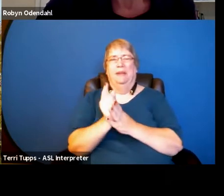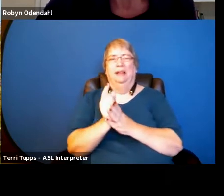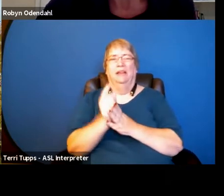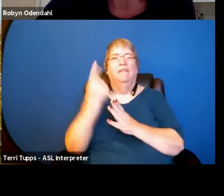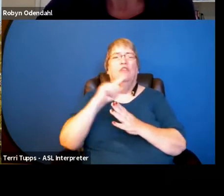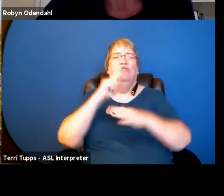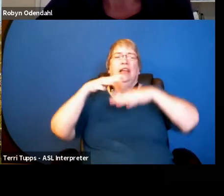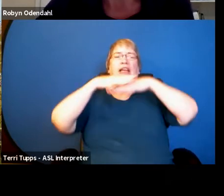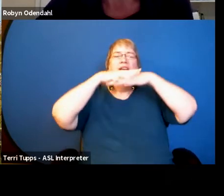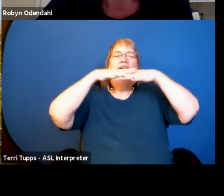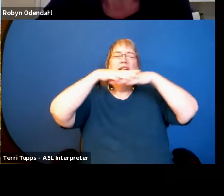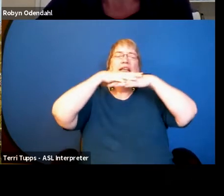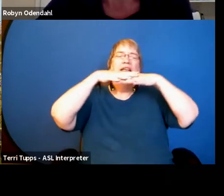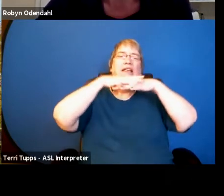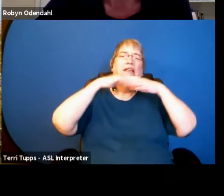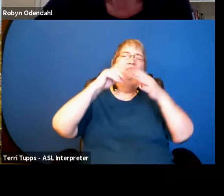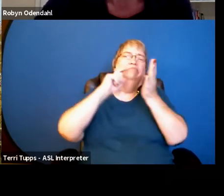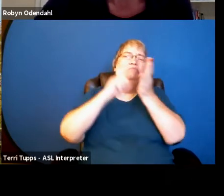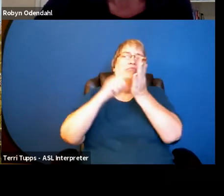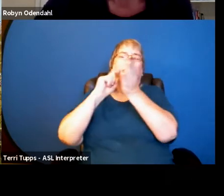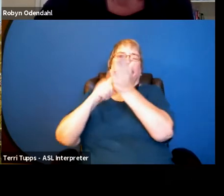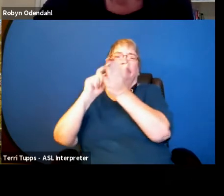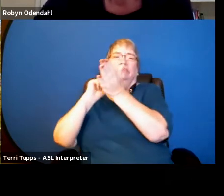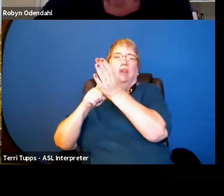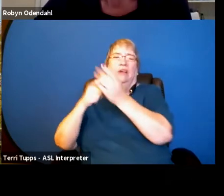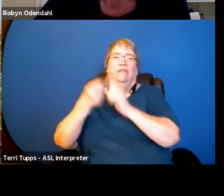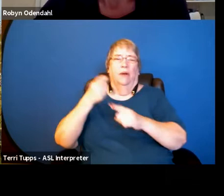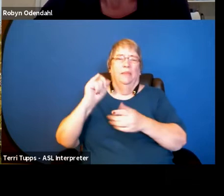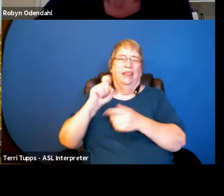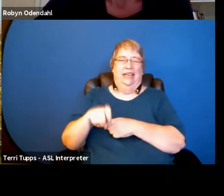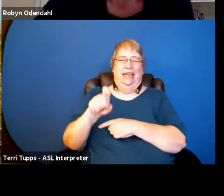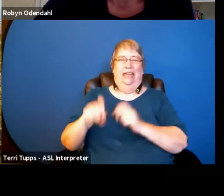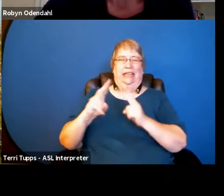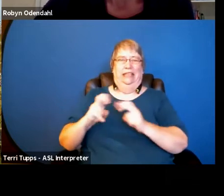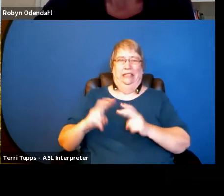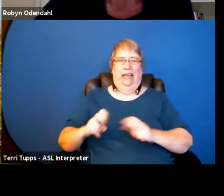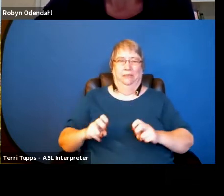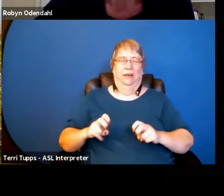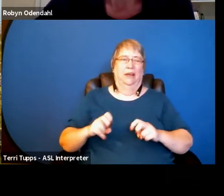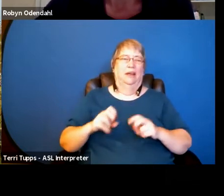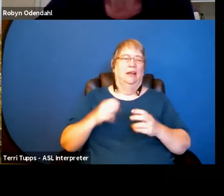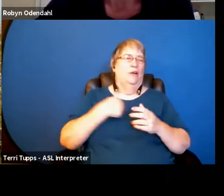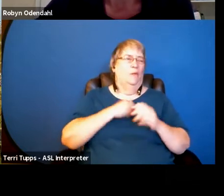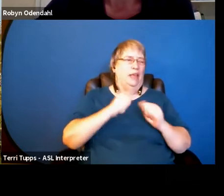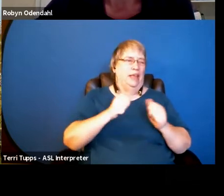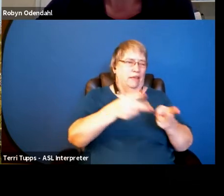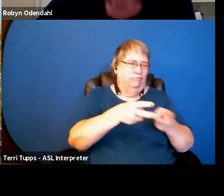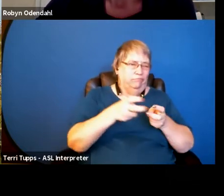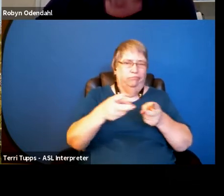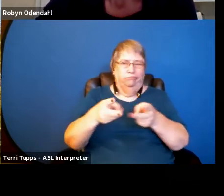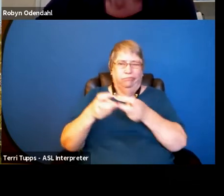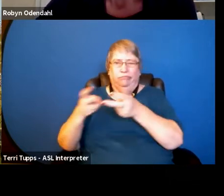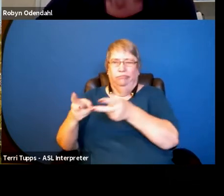glimpses of the needs assessment findings gleaned from a multitude of really quantitative data sources that were used